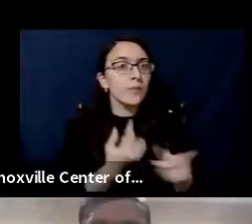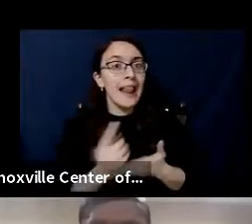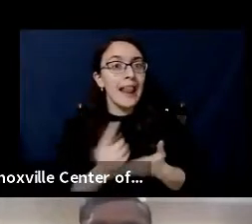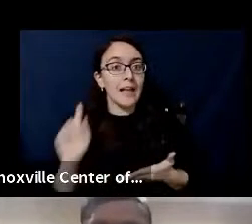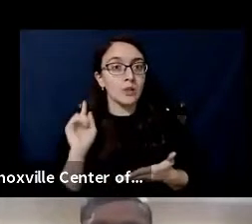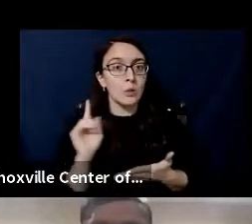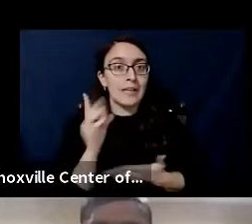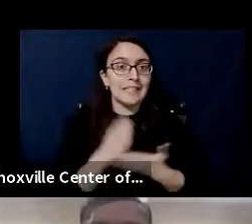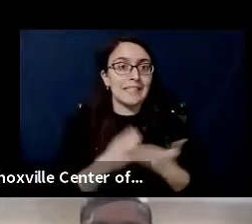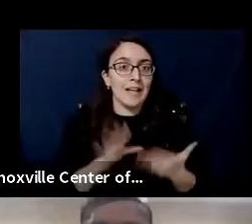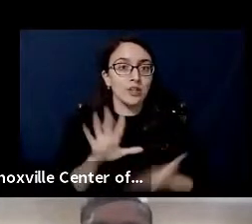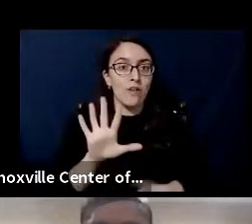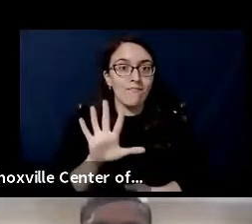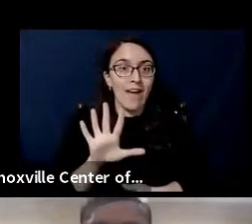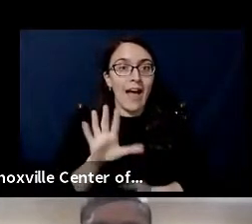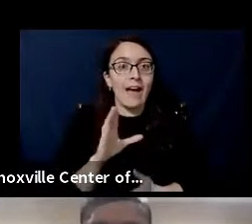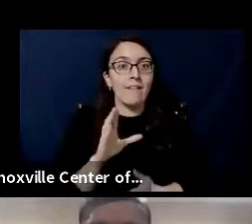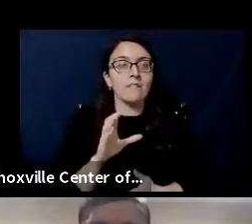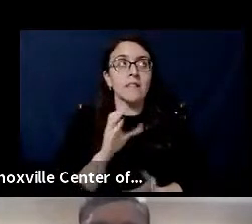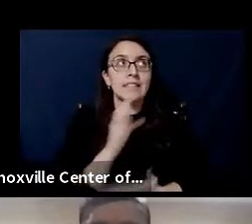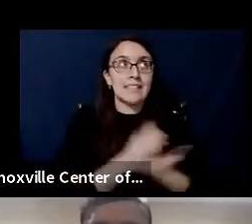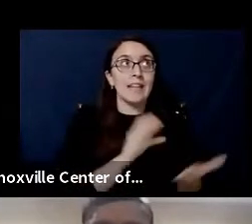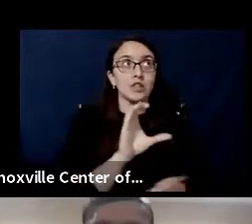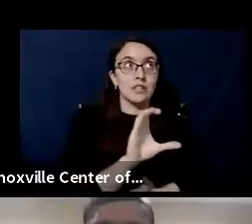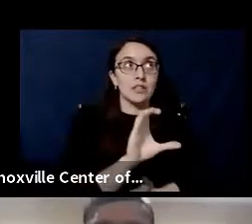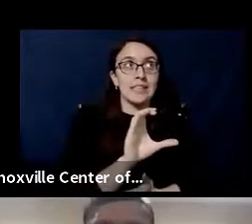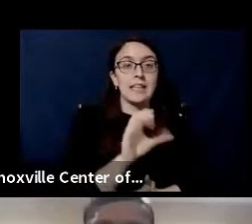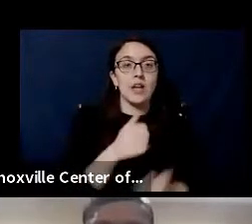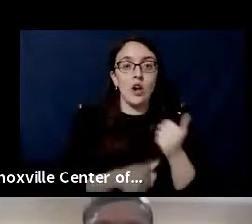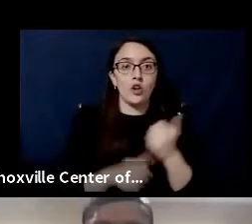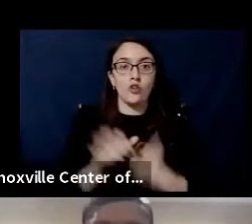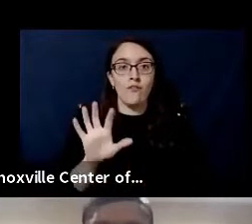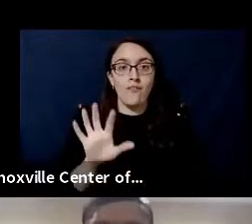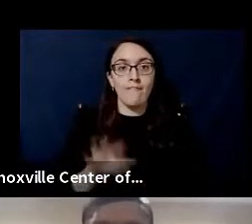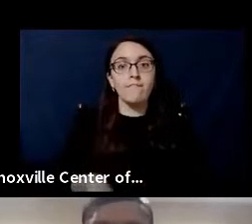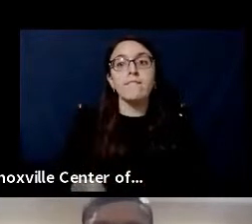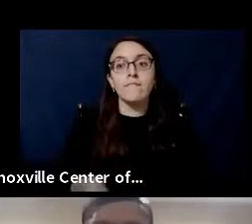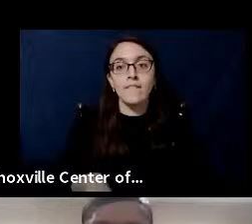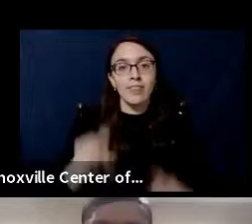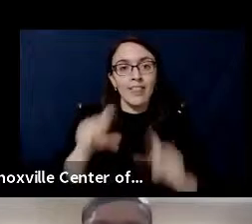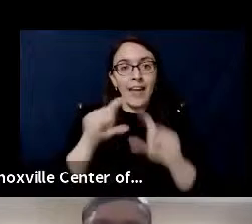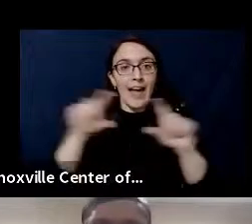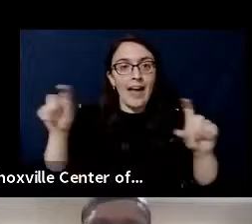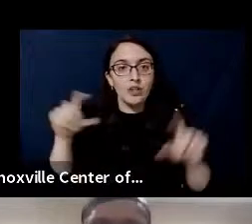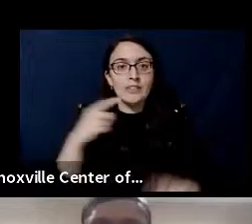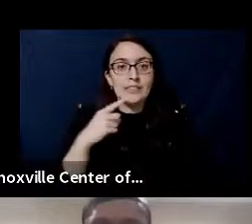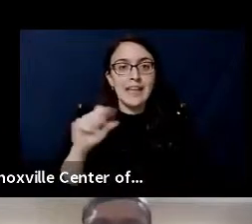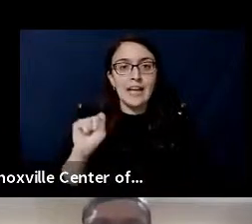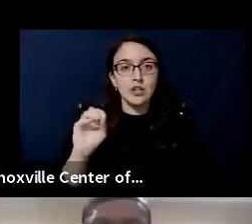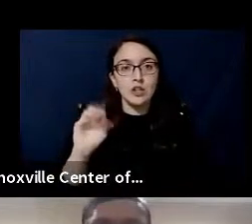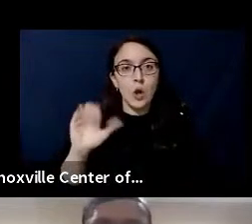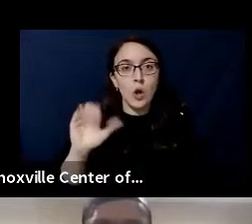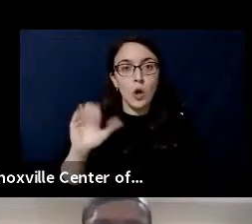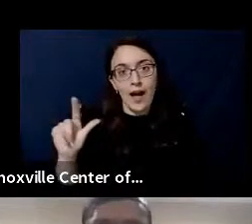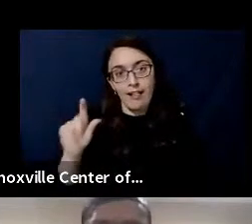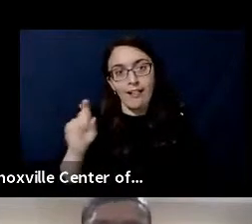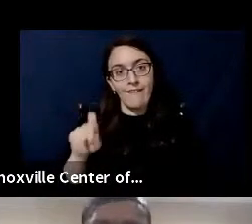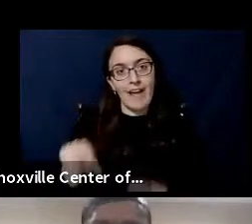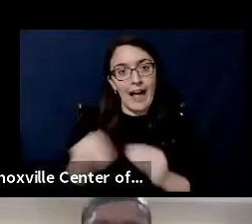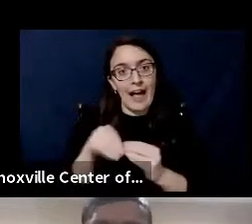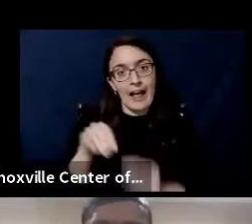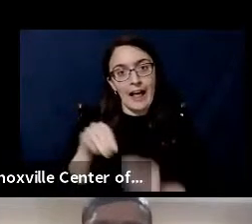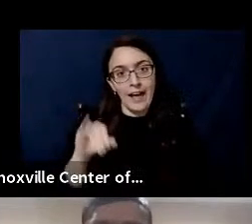Okay. 5, section C under 5. Okay, thank you. The header said SoCal instead of social, that's all.